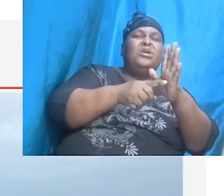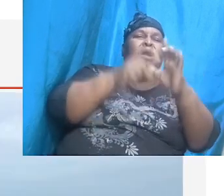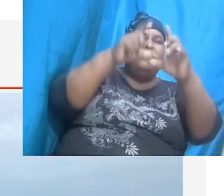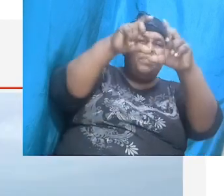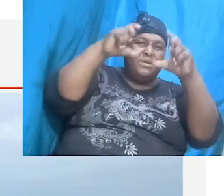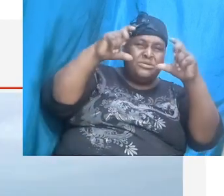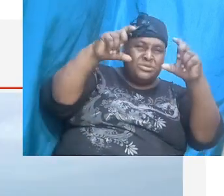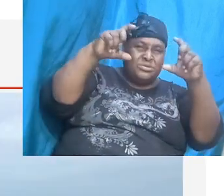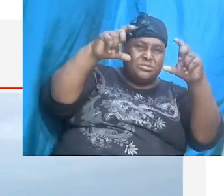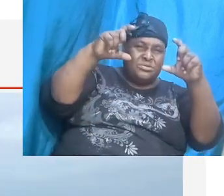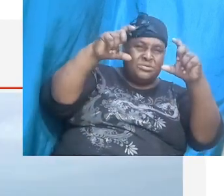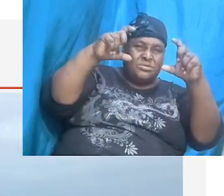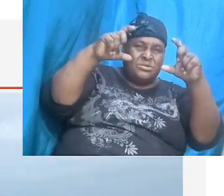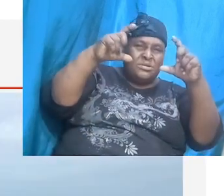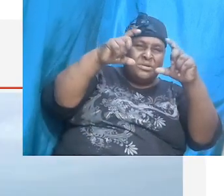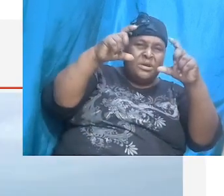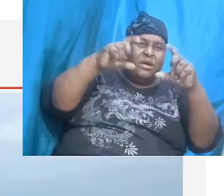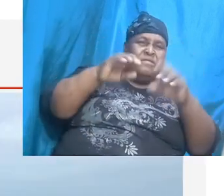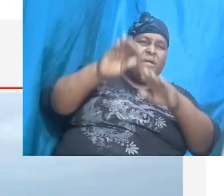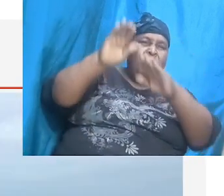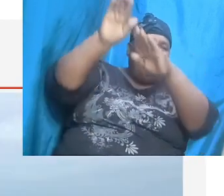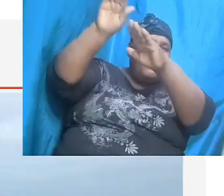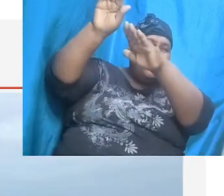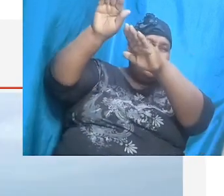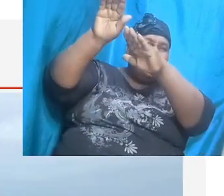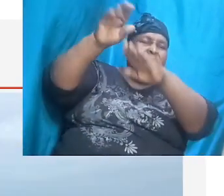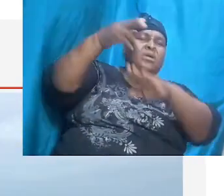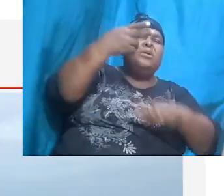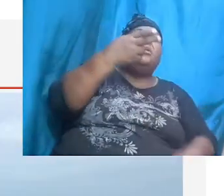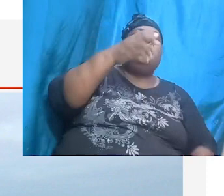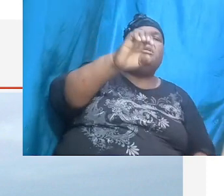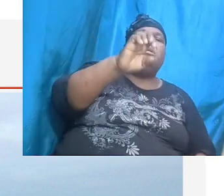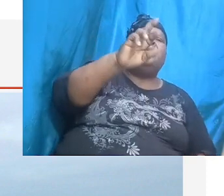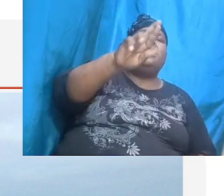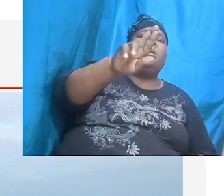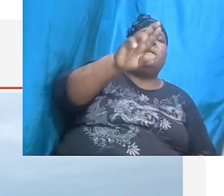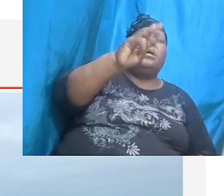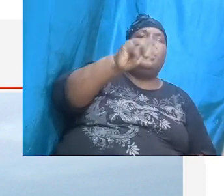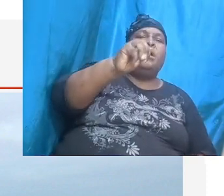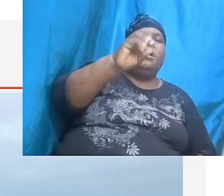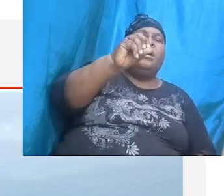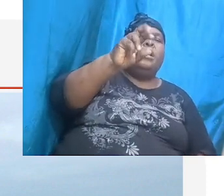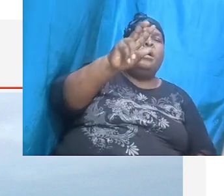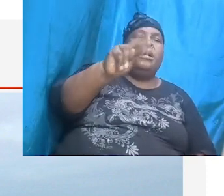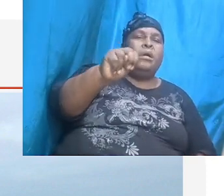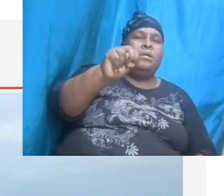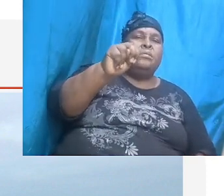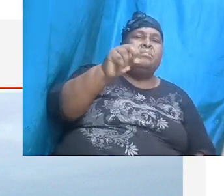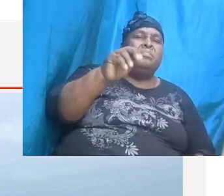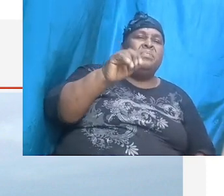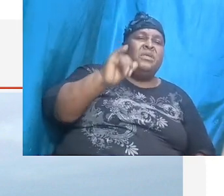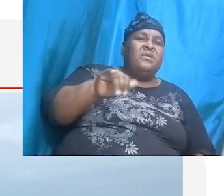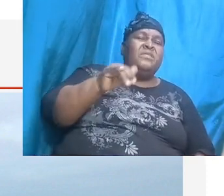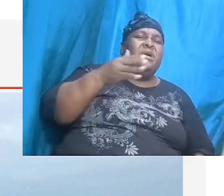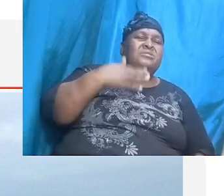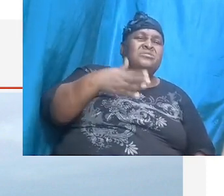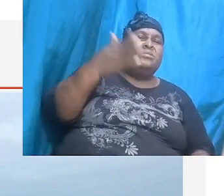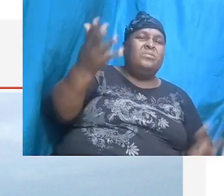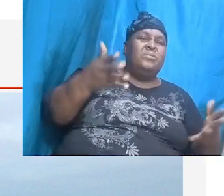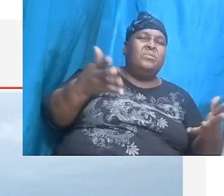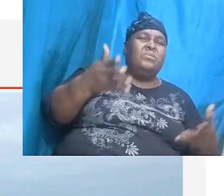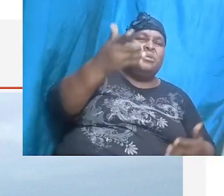of what the Mount of Hermon looks like. No, that is what it looks like. It's